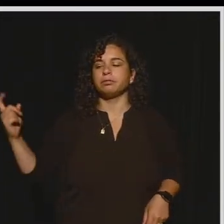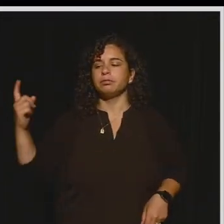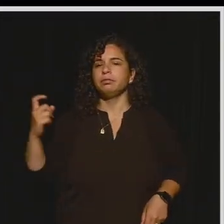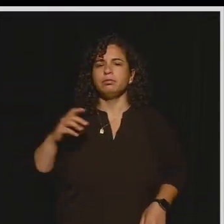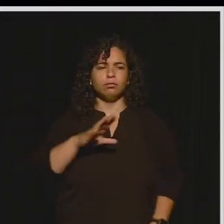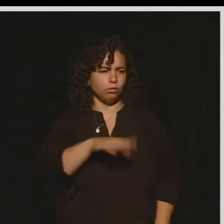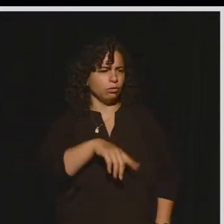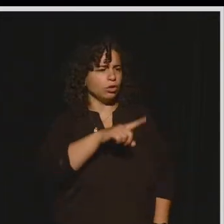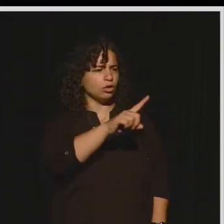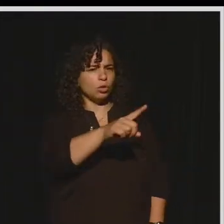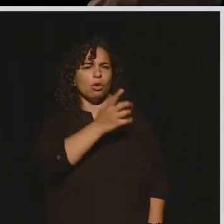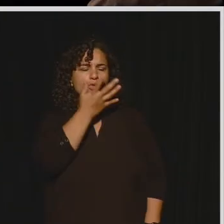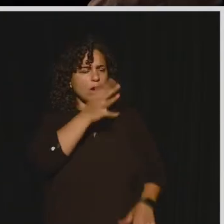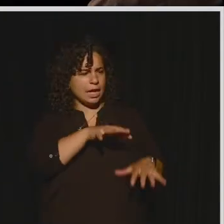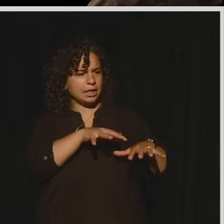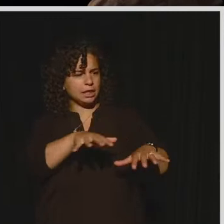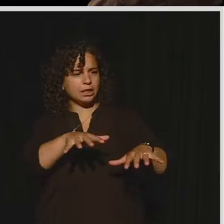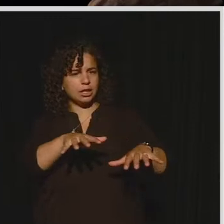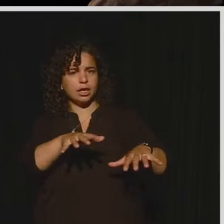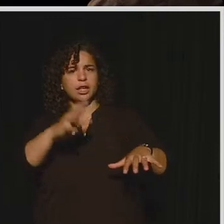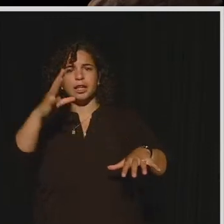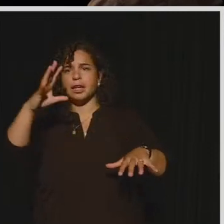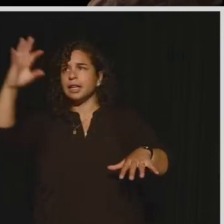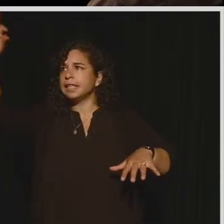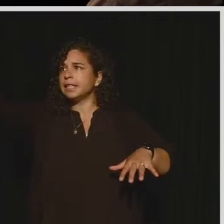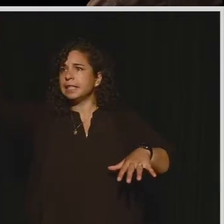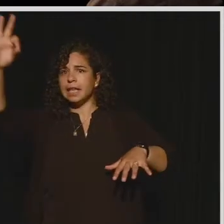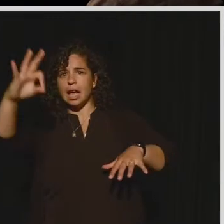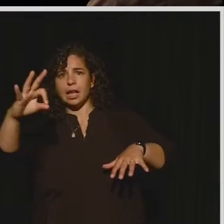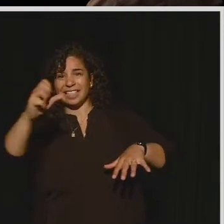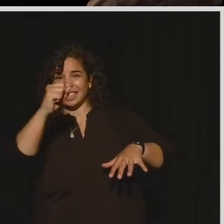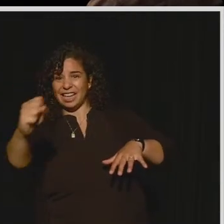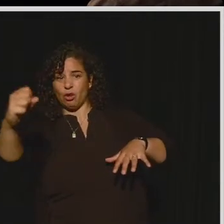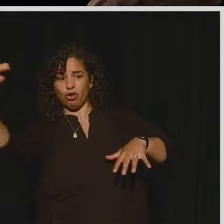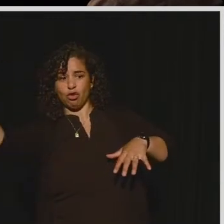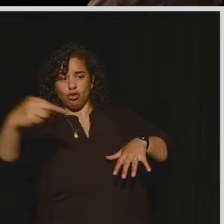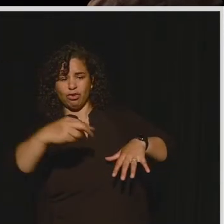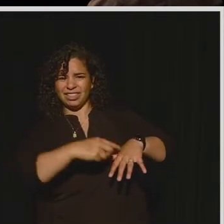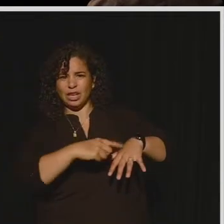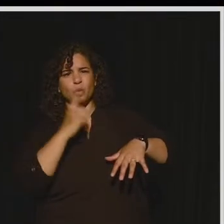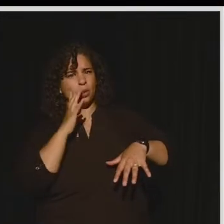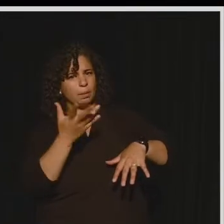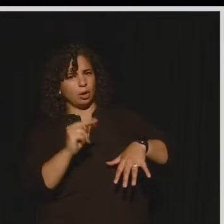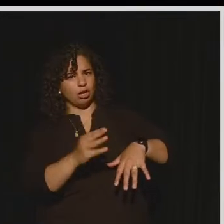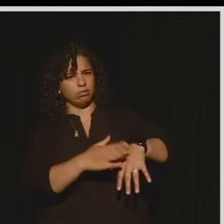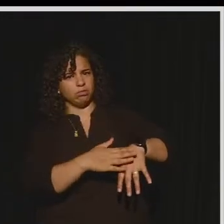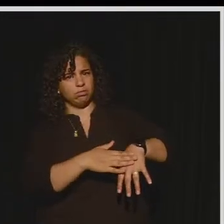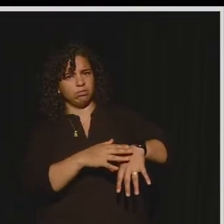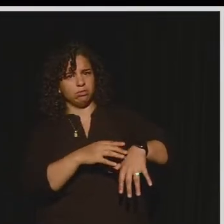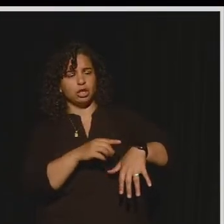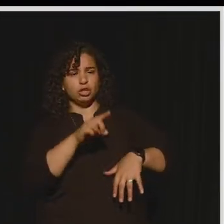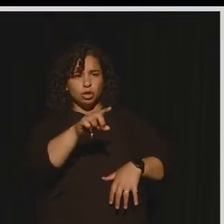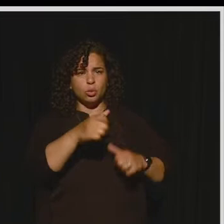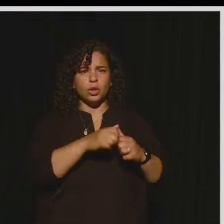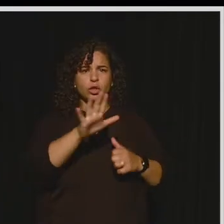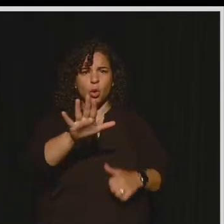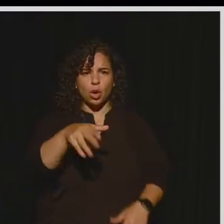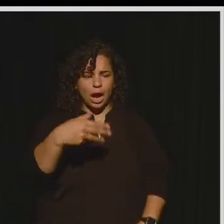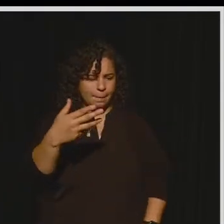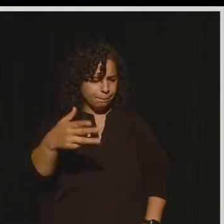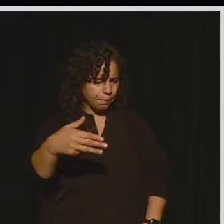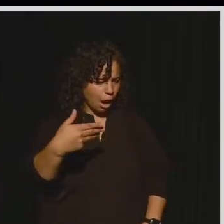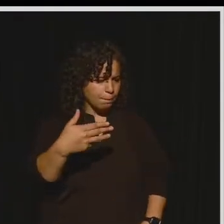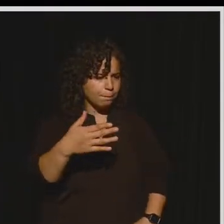is south-facing, it'll burn. So you and your partner need